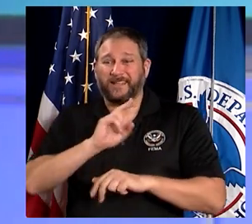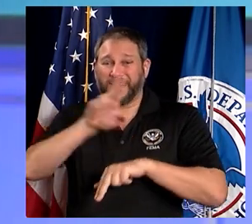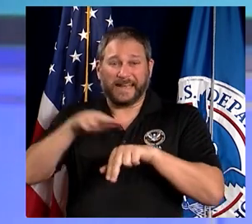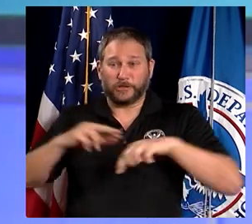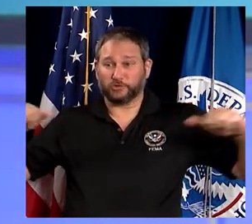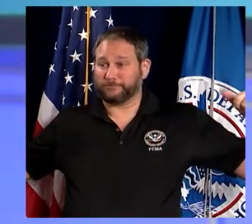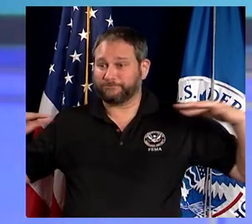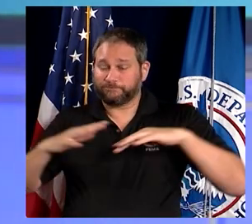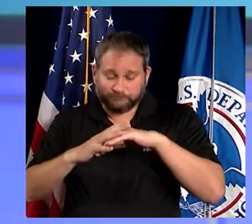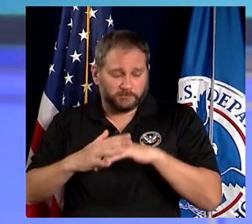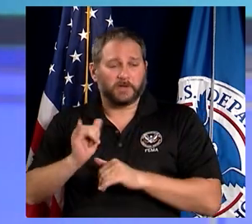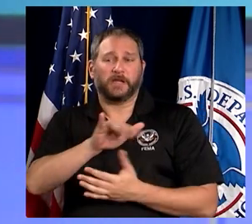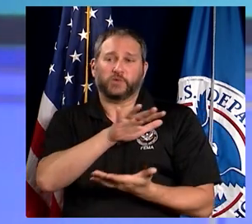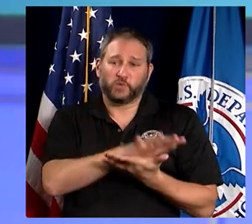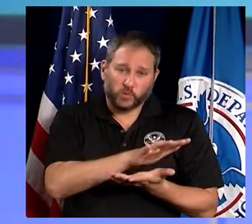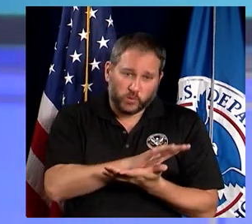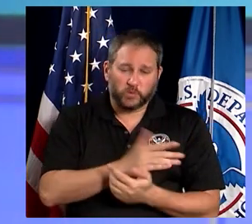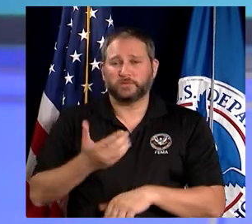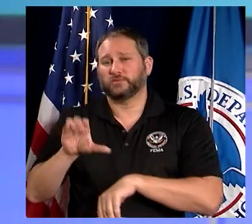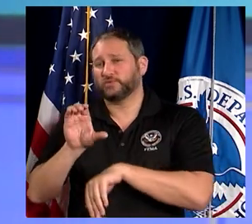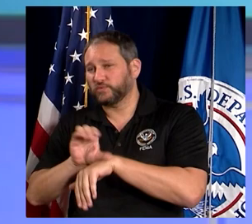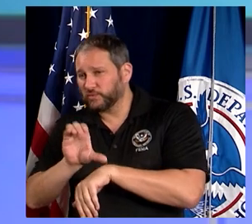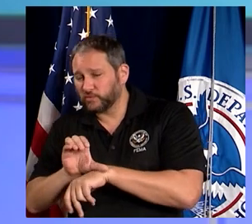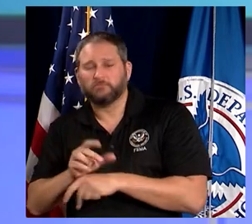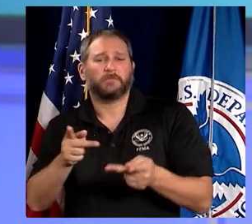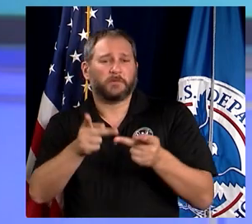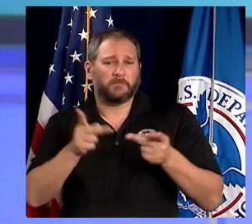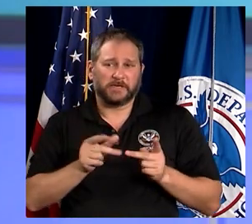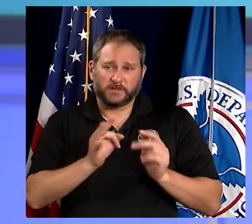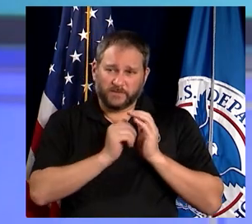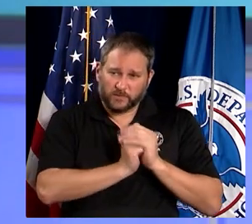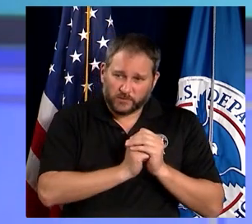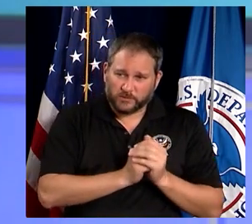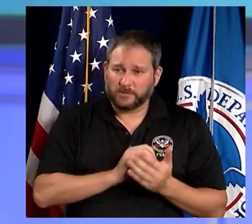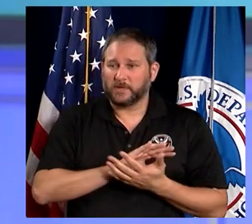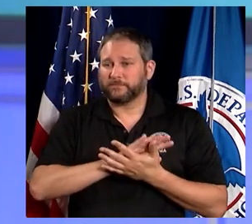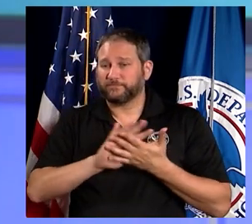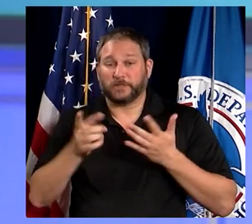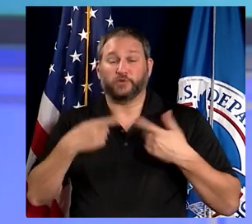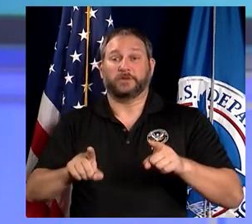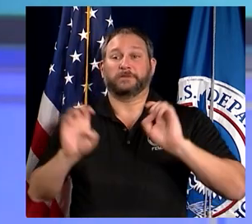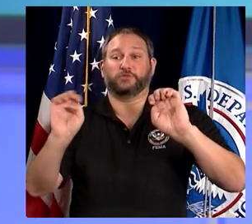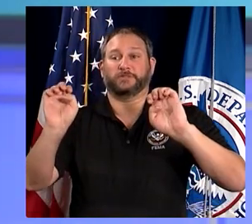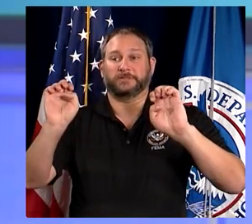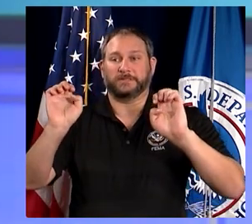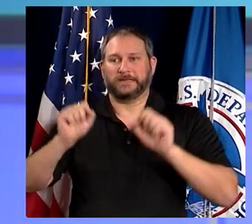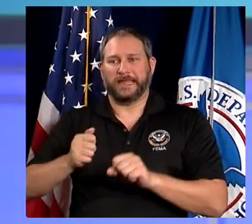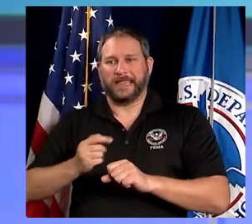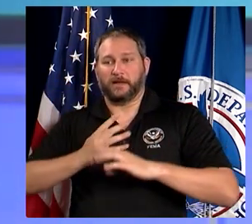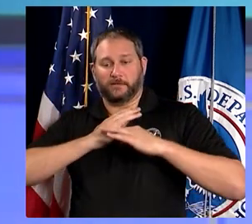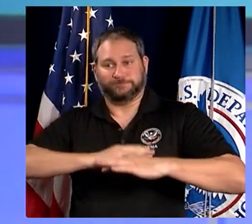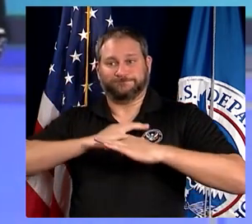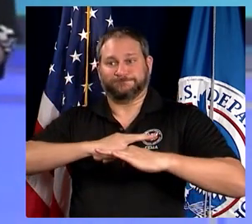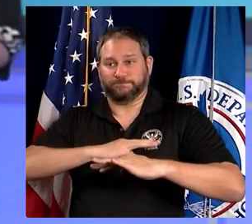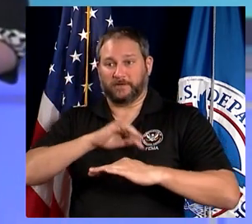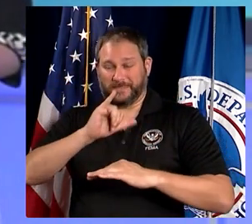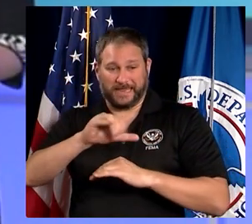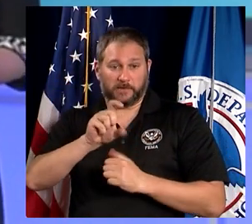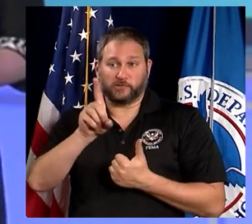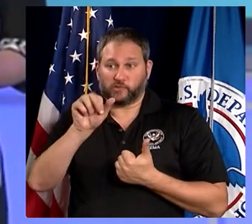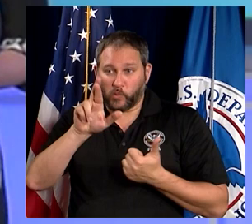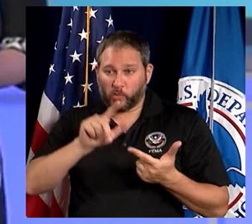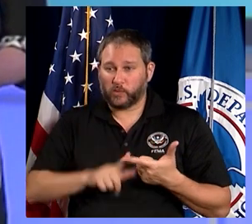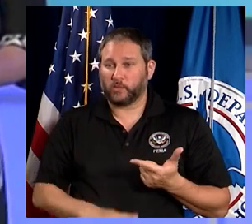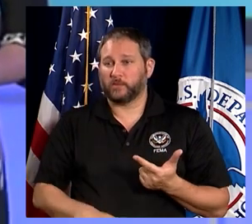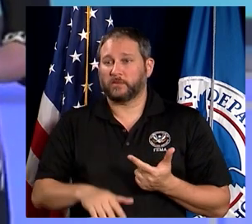house of worship. They could be activated during an emergency and powered by solar fuel cells